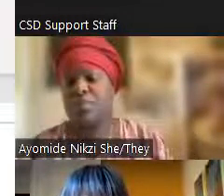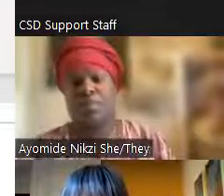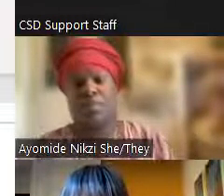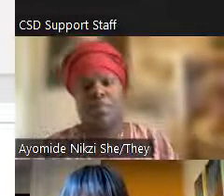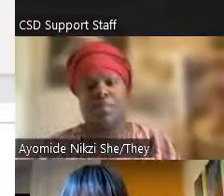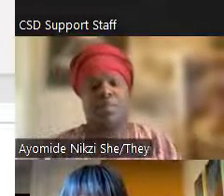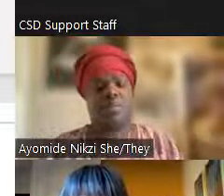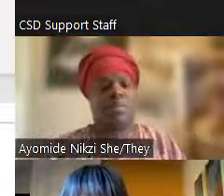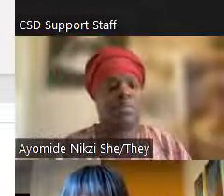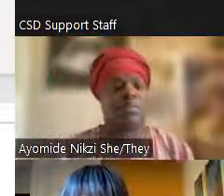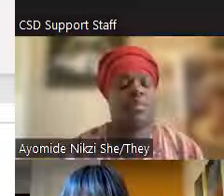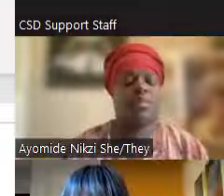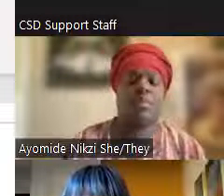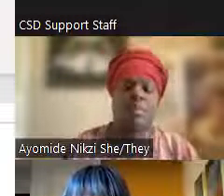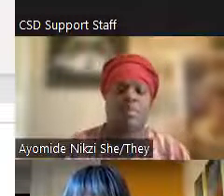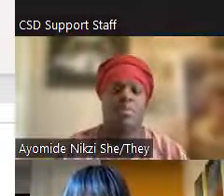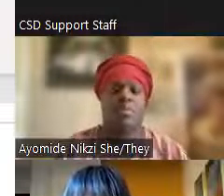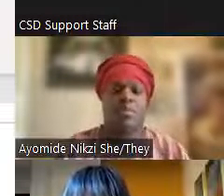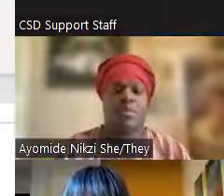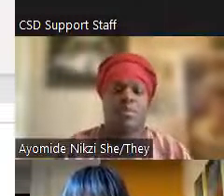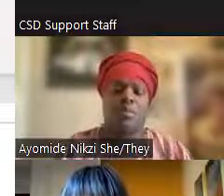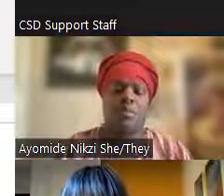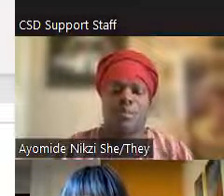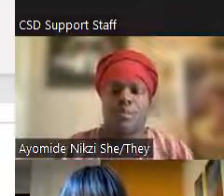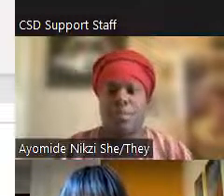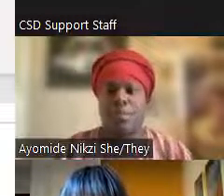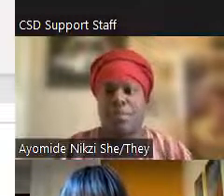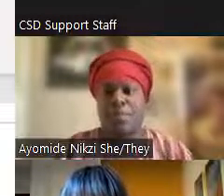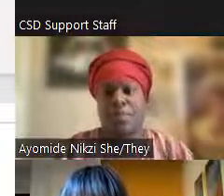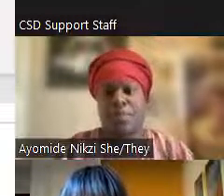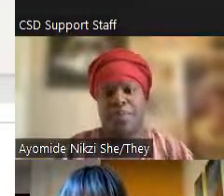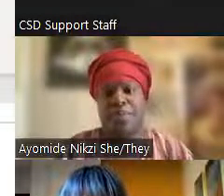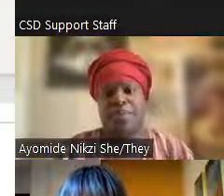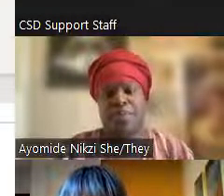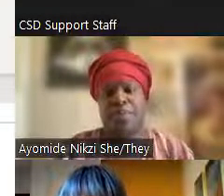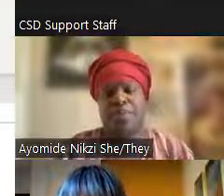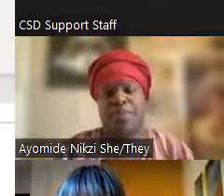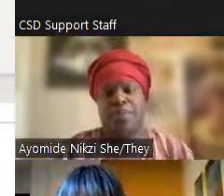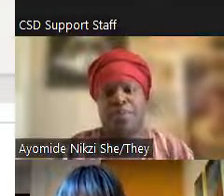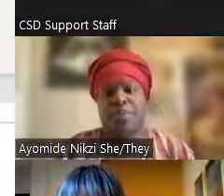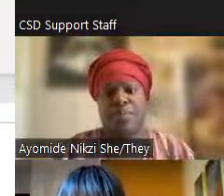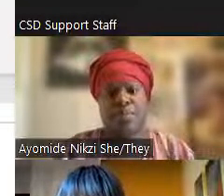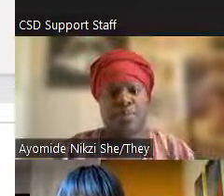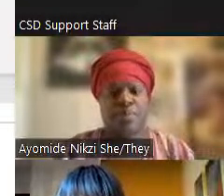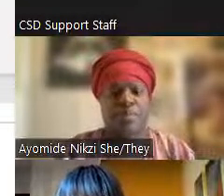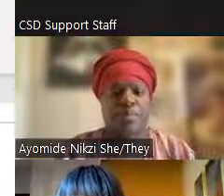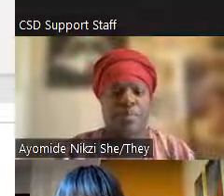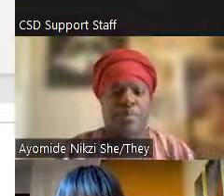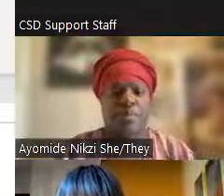Good evening. My name is Faith Aiken. I use she, her pronouns. I am a co-chair along